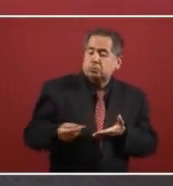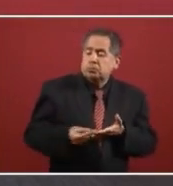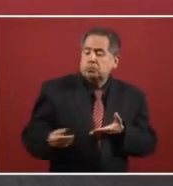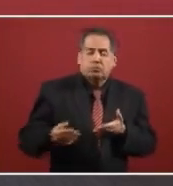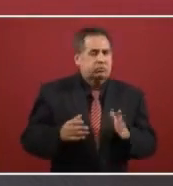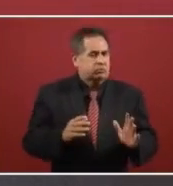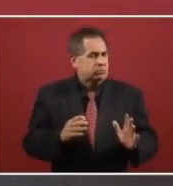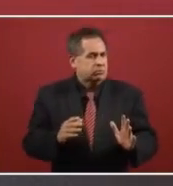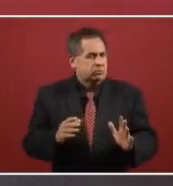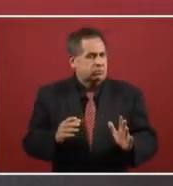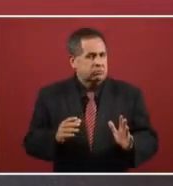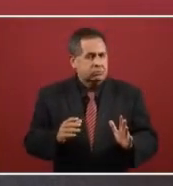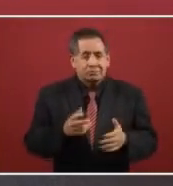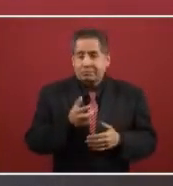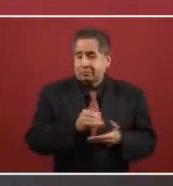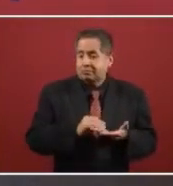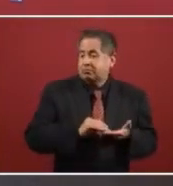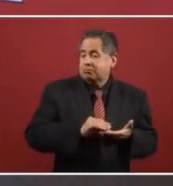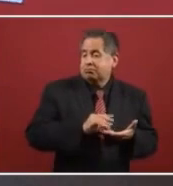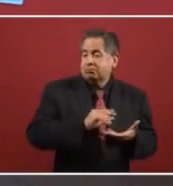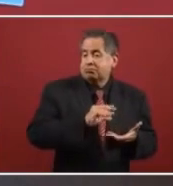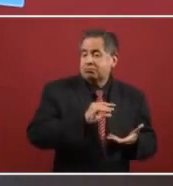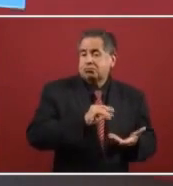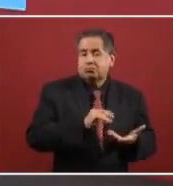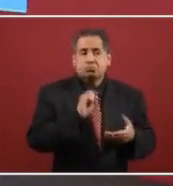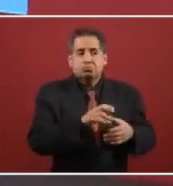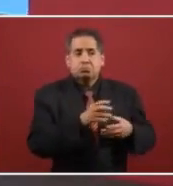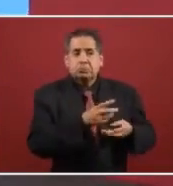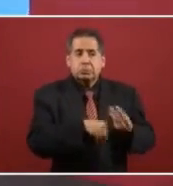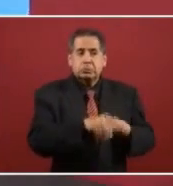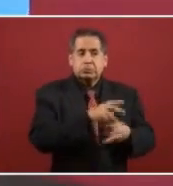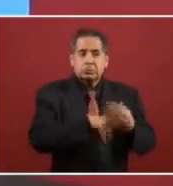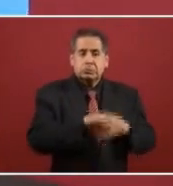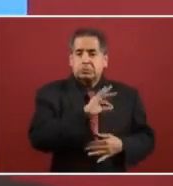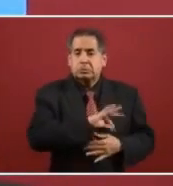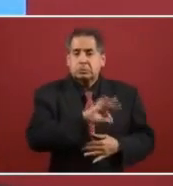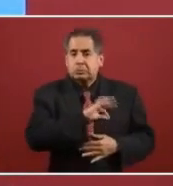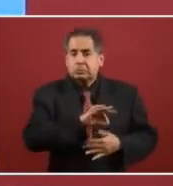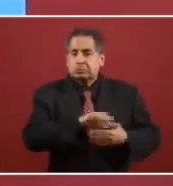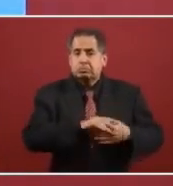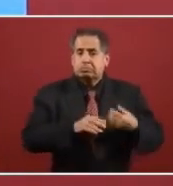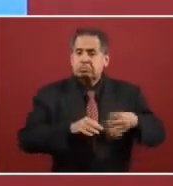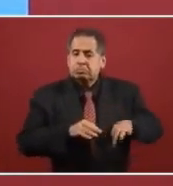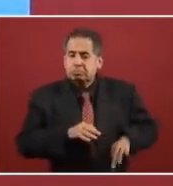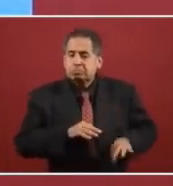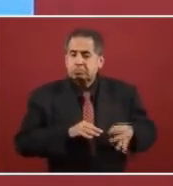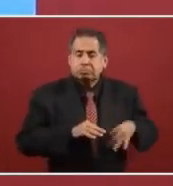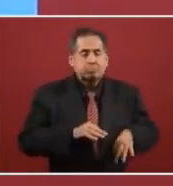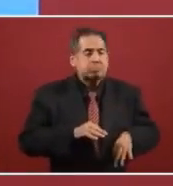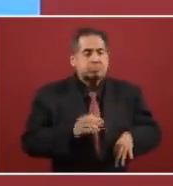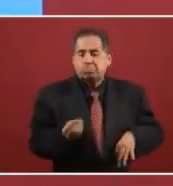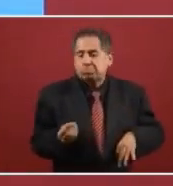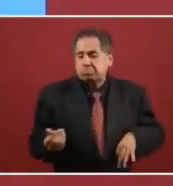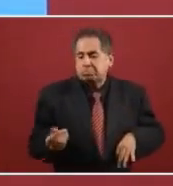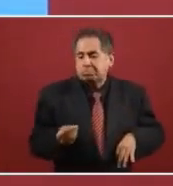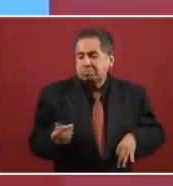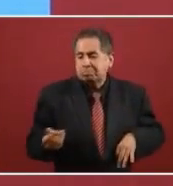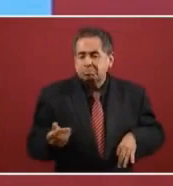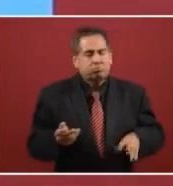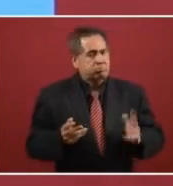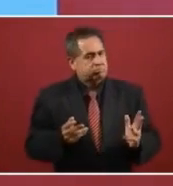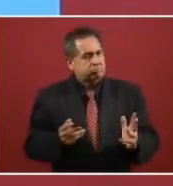them. So that's how they create video commissions where